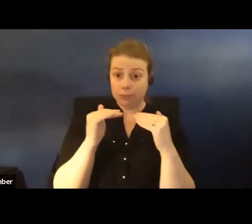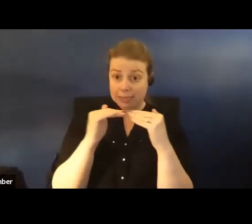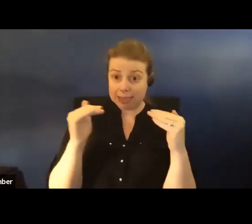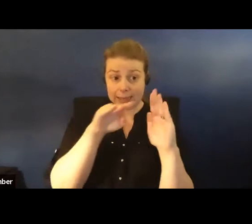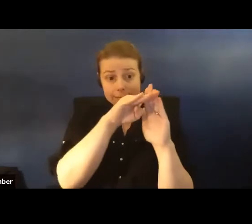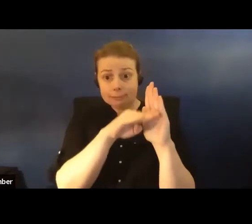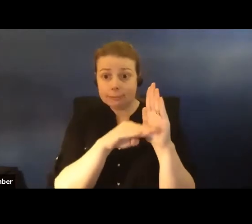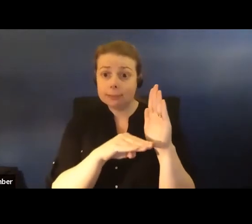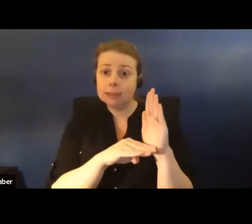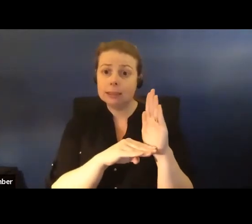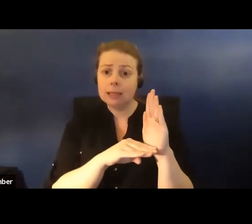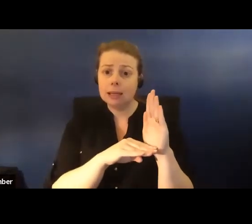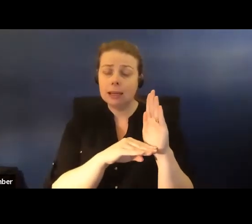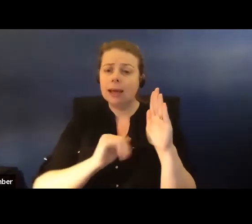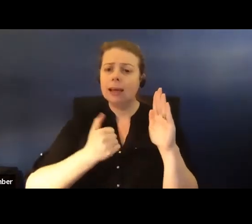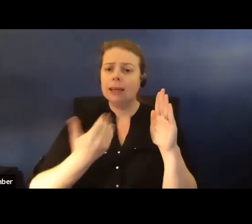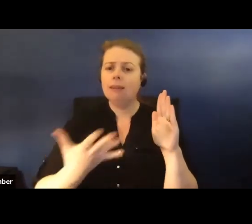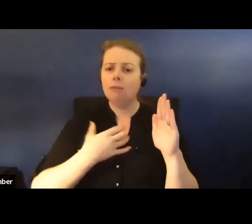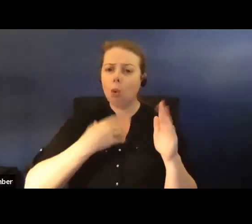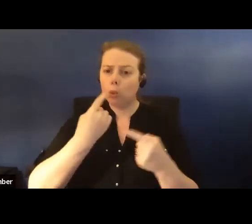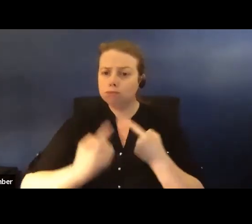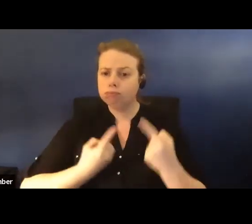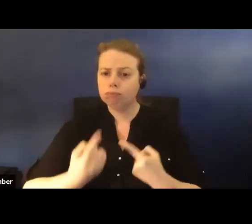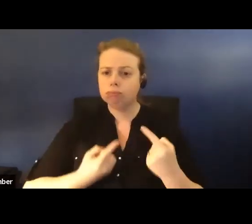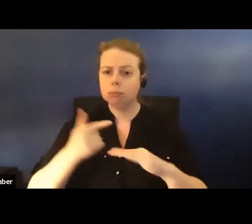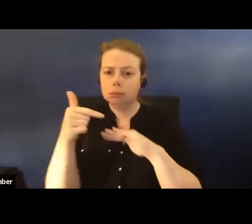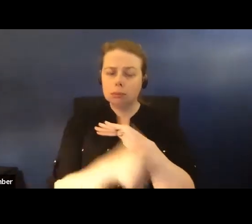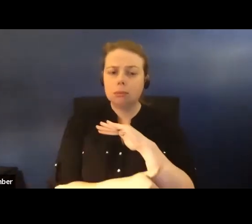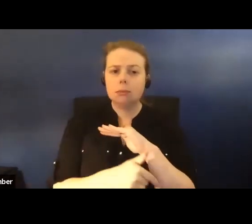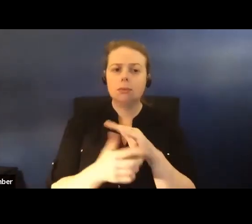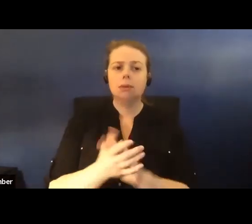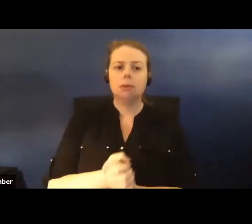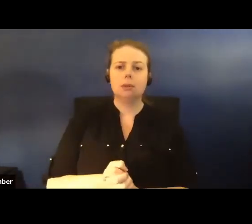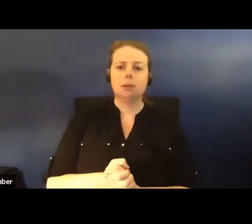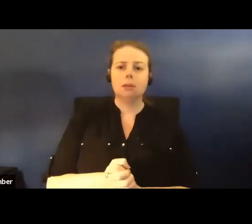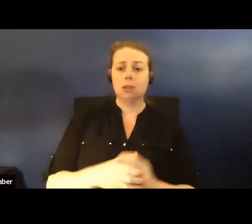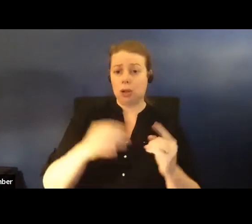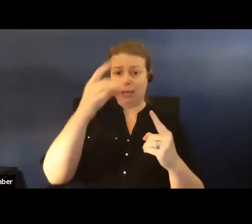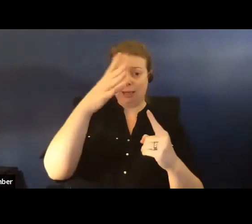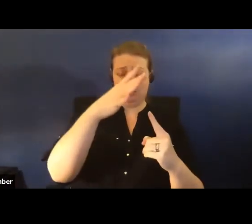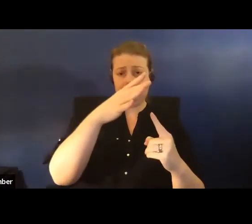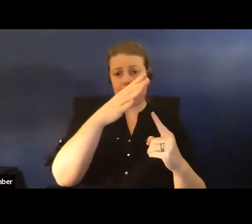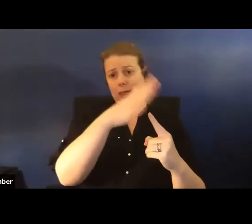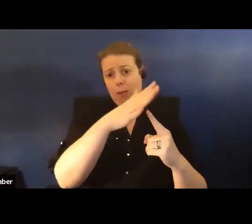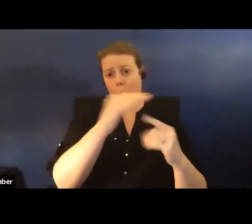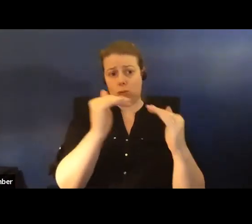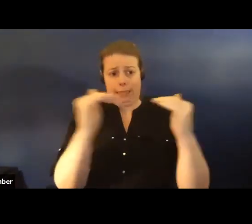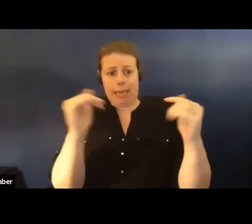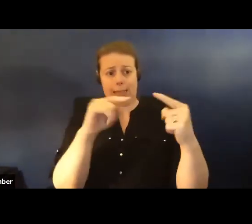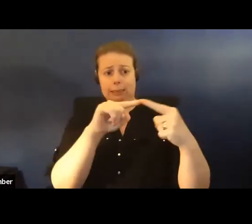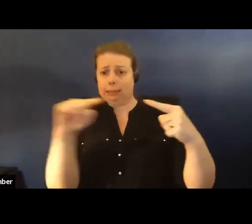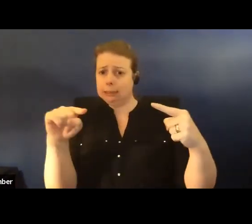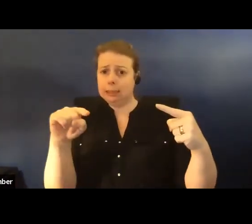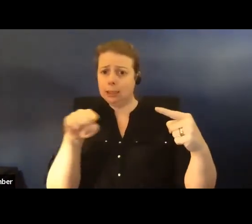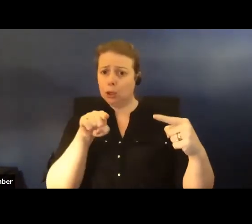out a bit more detail so that the key principle that, you know, essentially thou shalt not discriminate on the basis of disability, that's